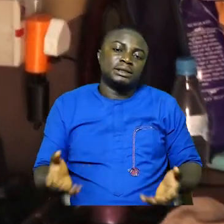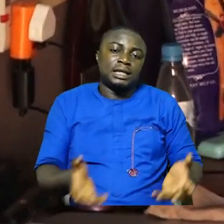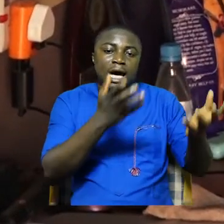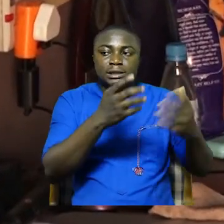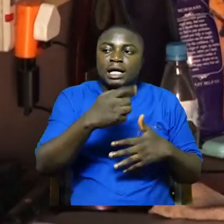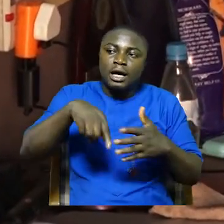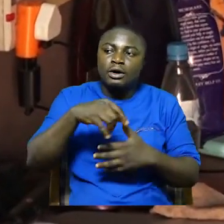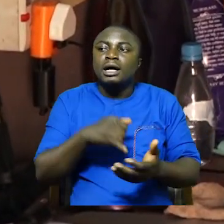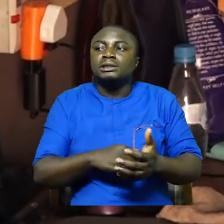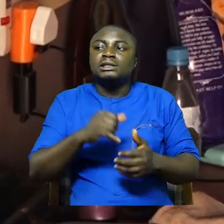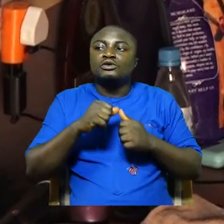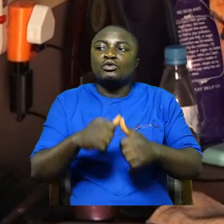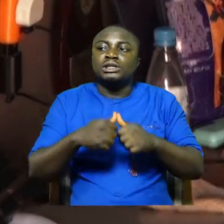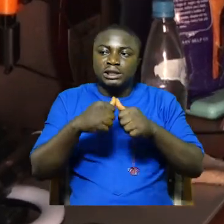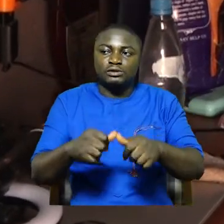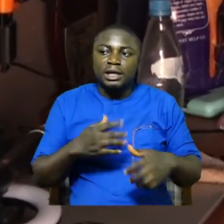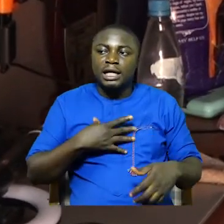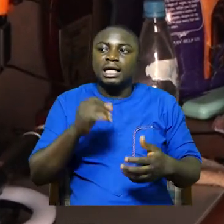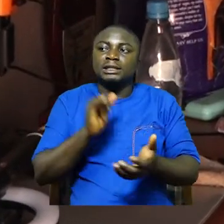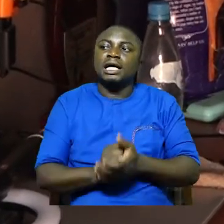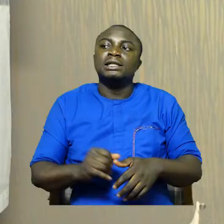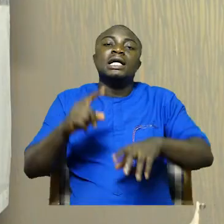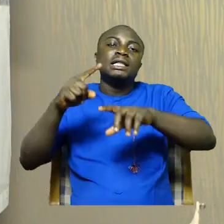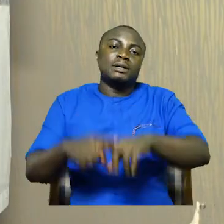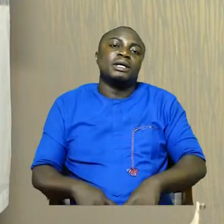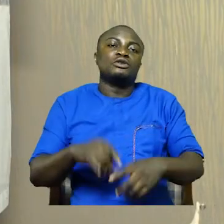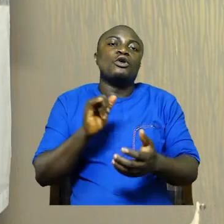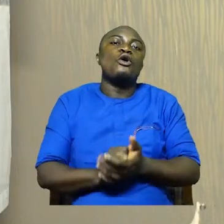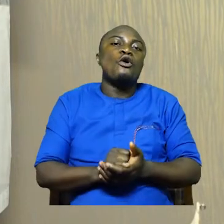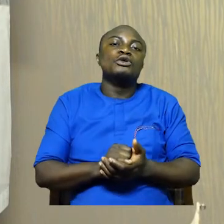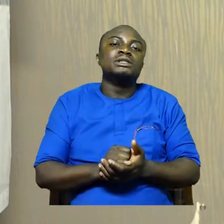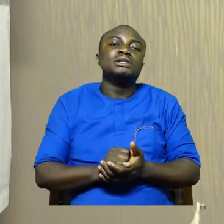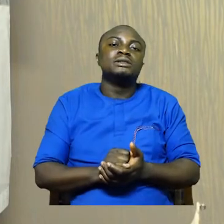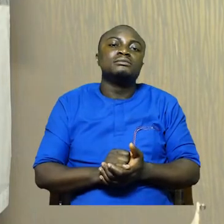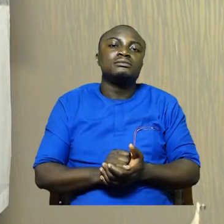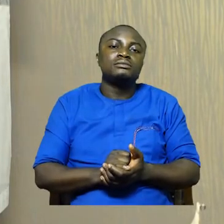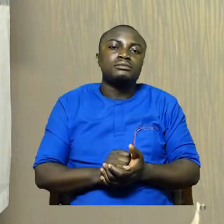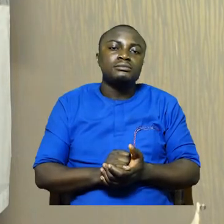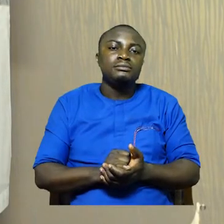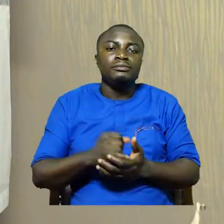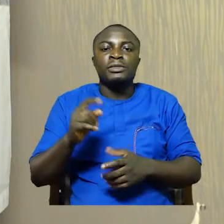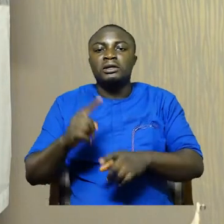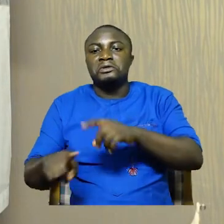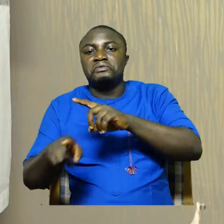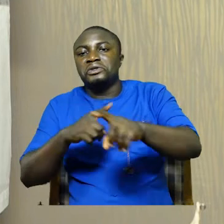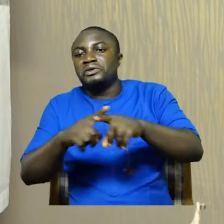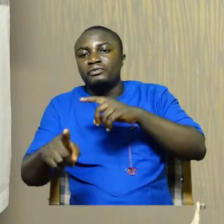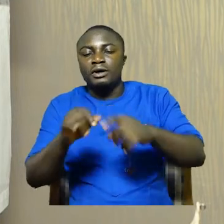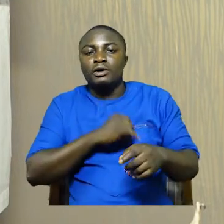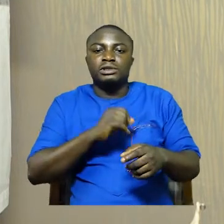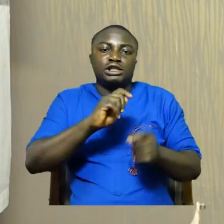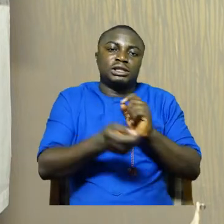age is able to lift, you know, and so it continues like that, depending on the severity and